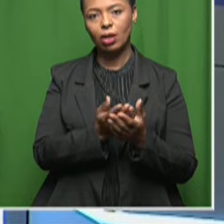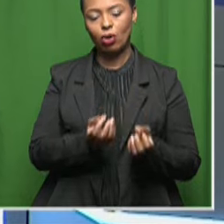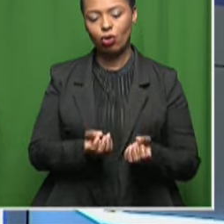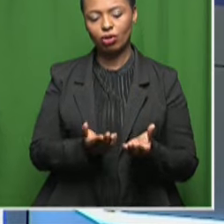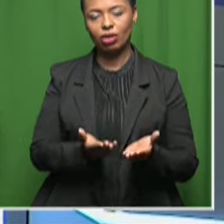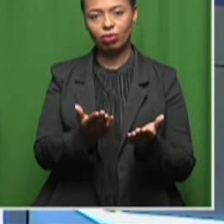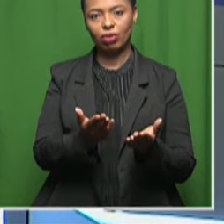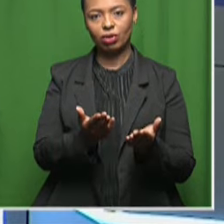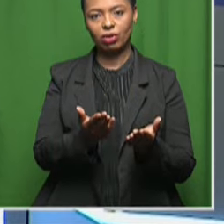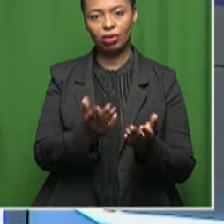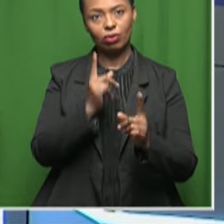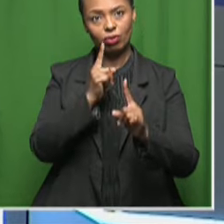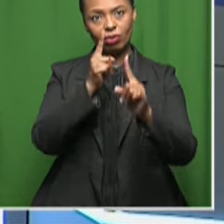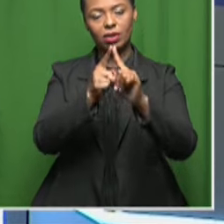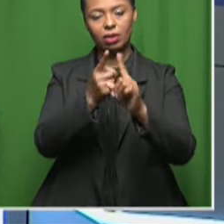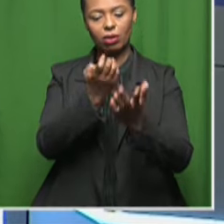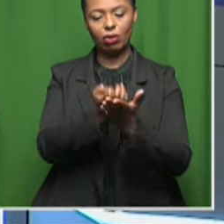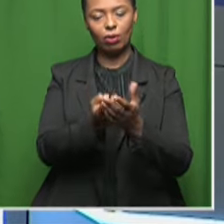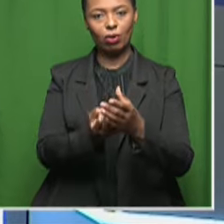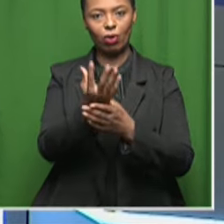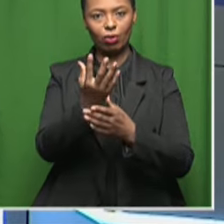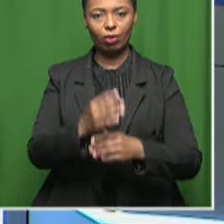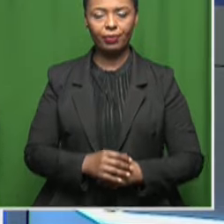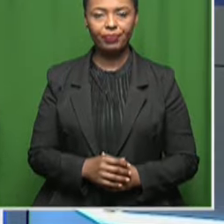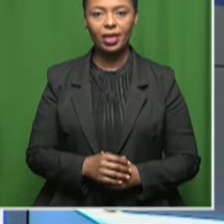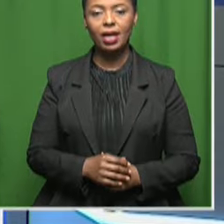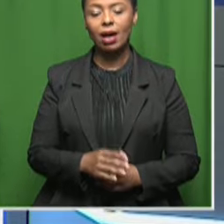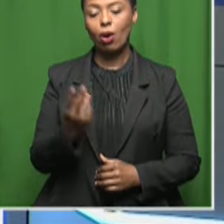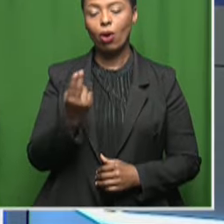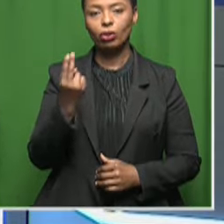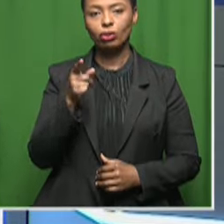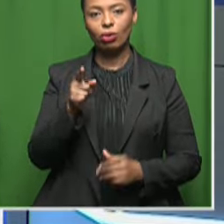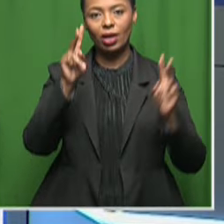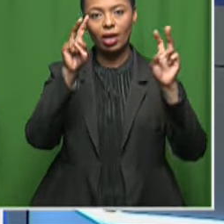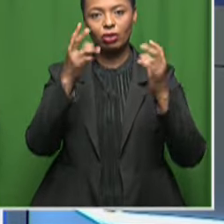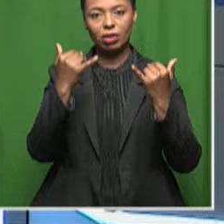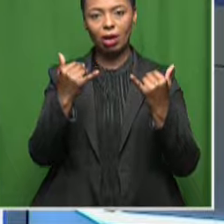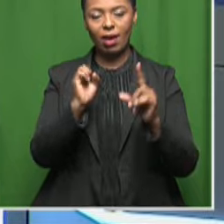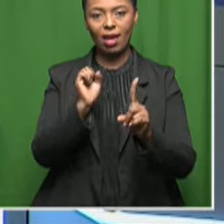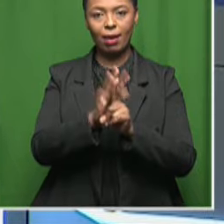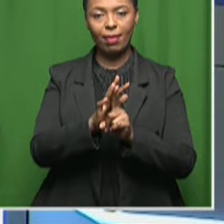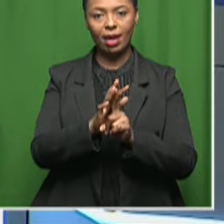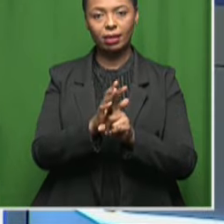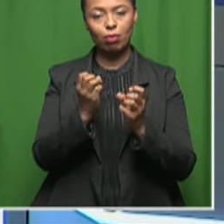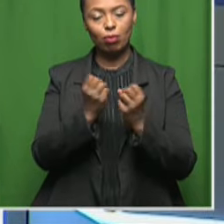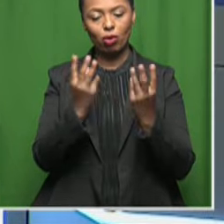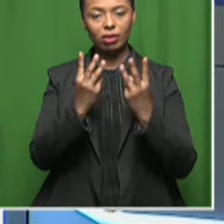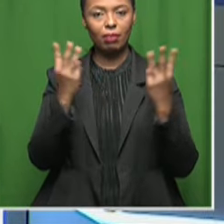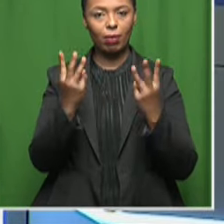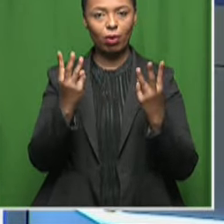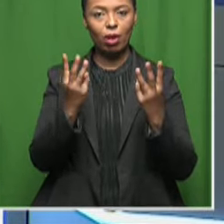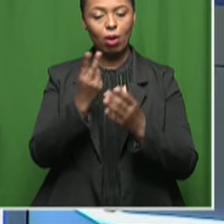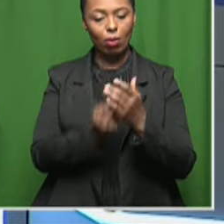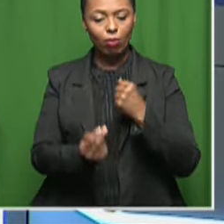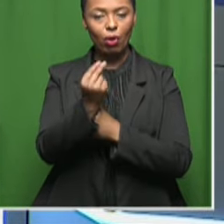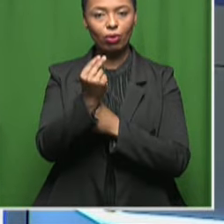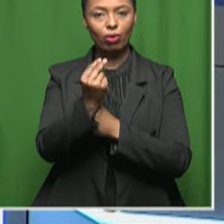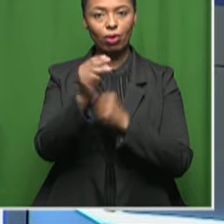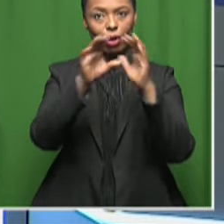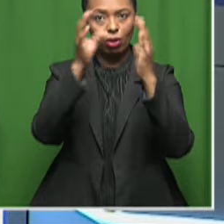growth. One of the existential issues facing humanity today, for both global south and the